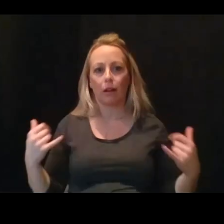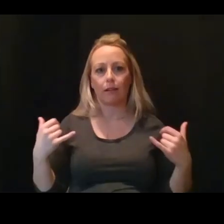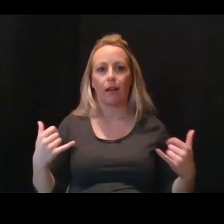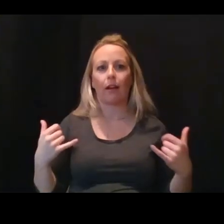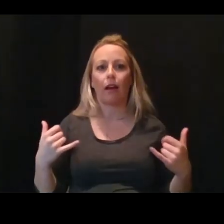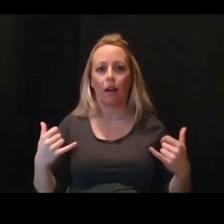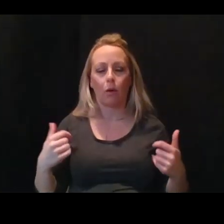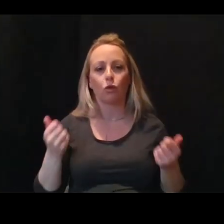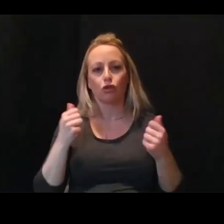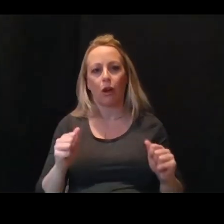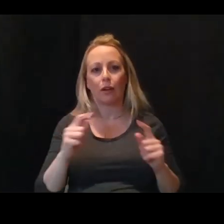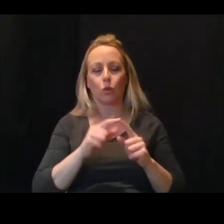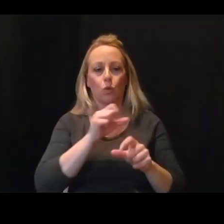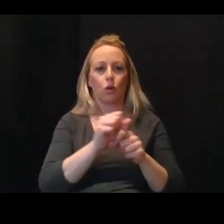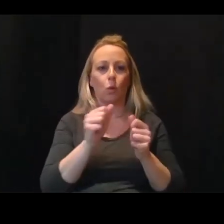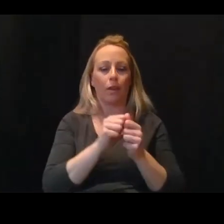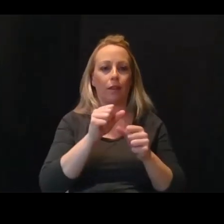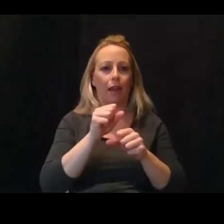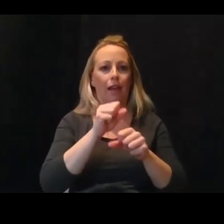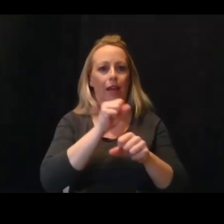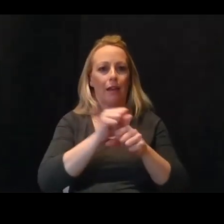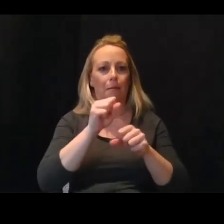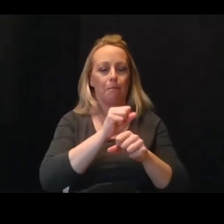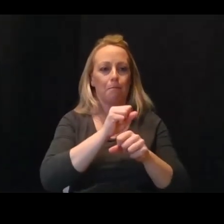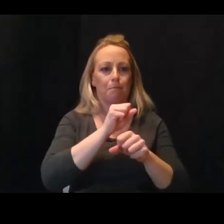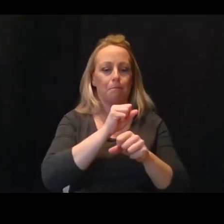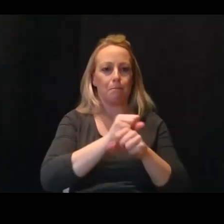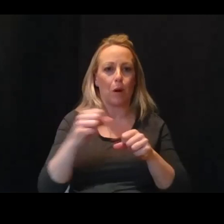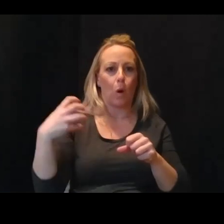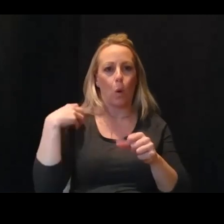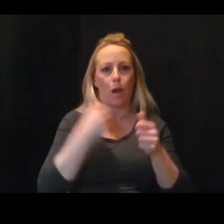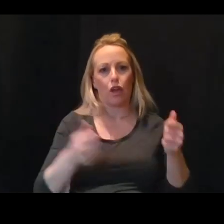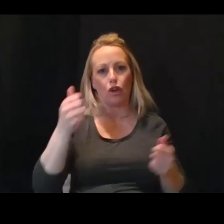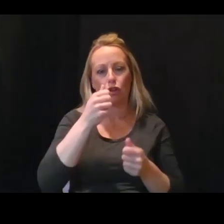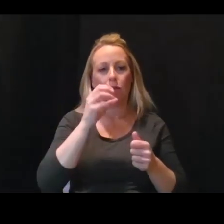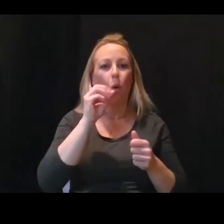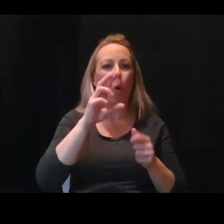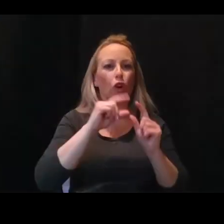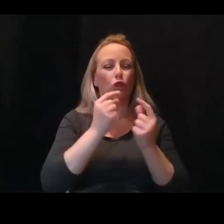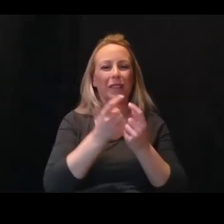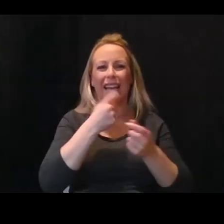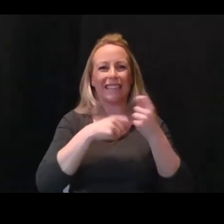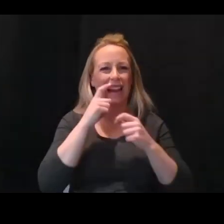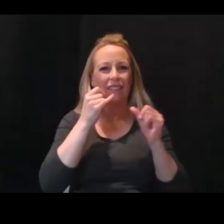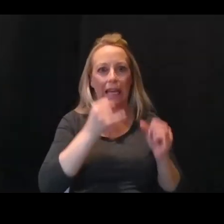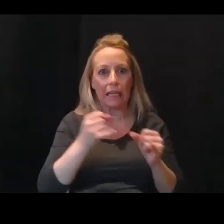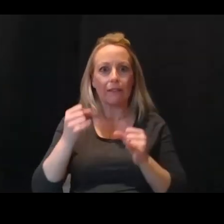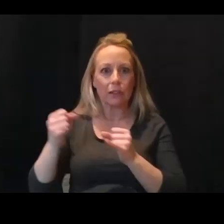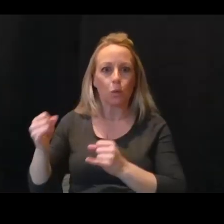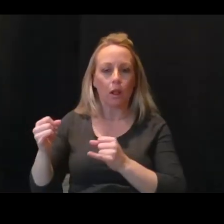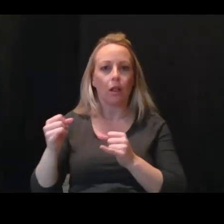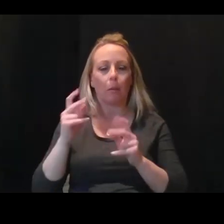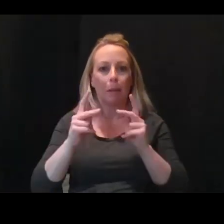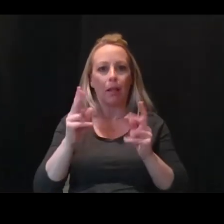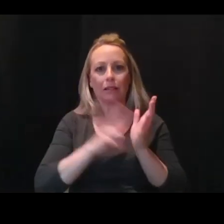We are trying to work with employers or groups versus a bunch of individual people signing up individually. So we'd like to be